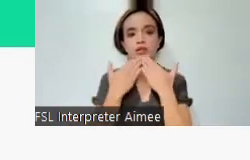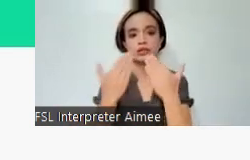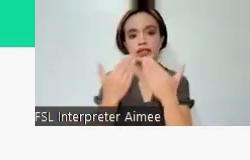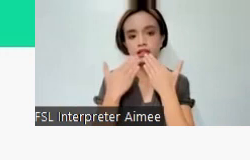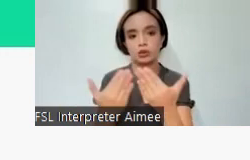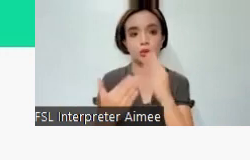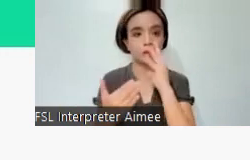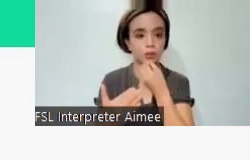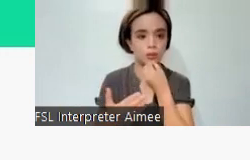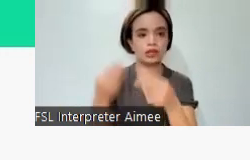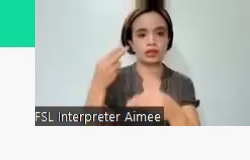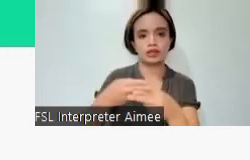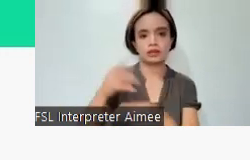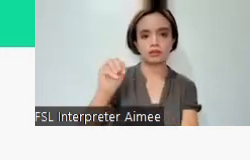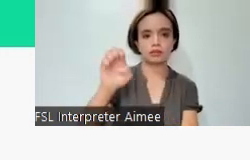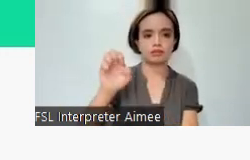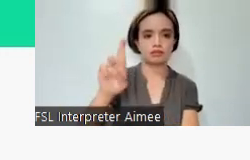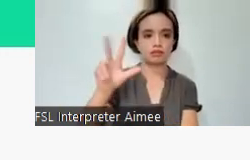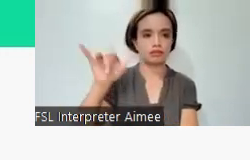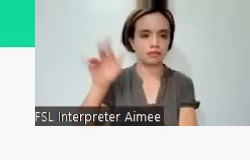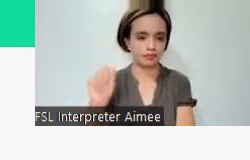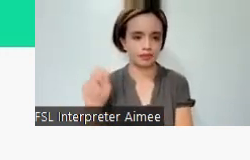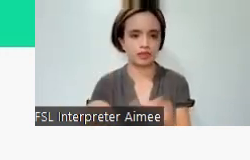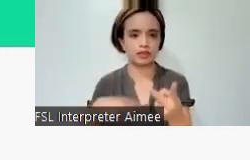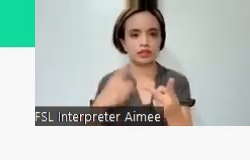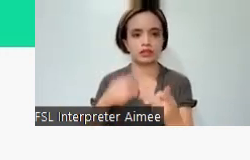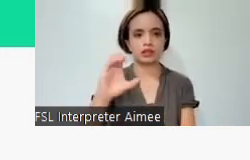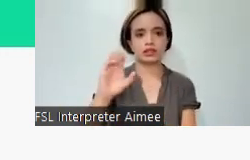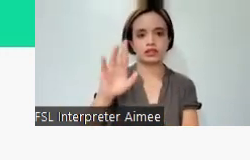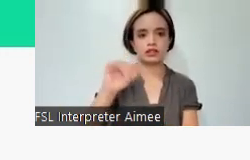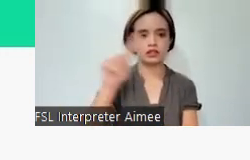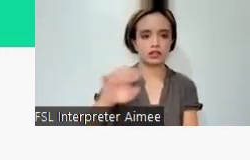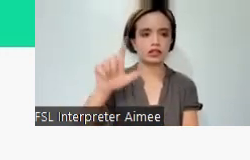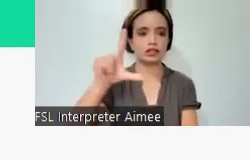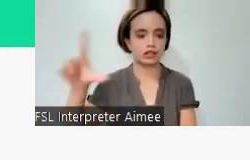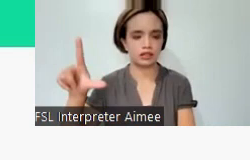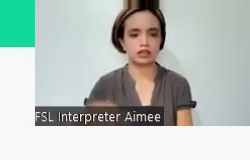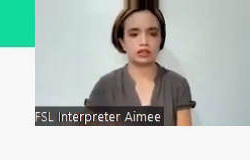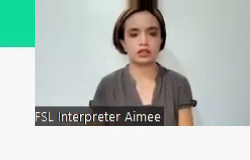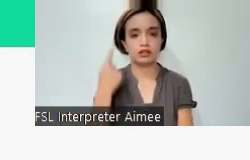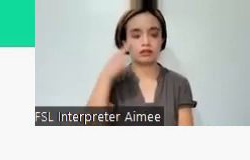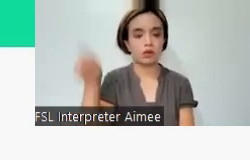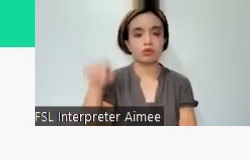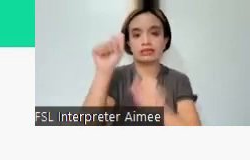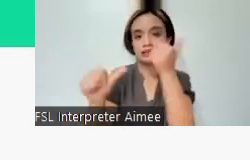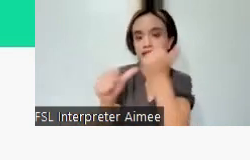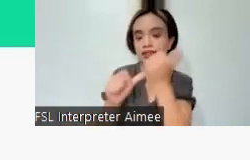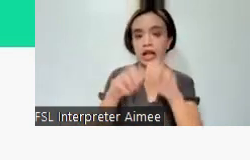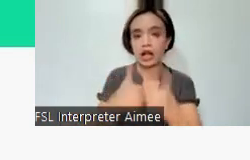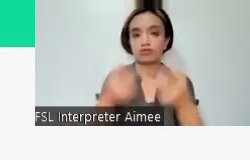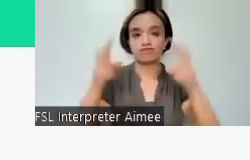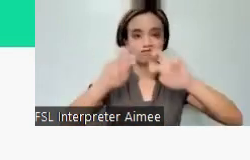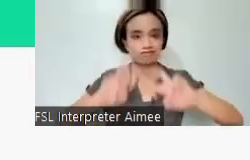express our thanks to Ms. Merlin A. Sornoza and Crizel Joy P. Garcia for their assistance in